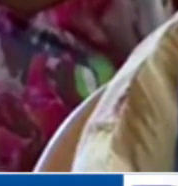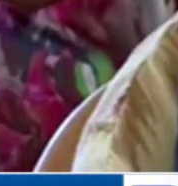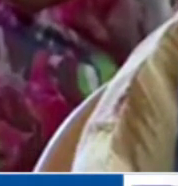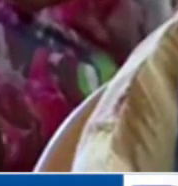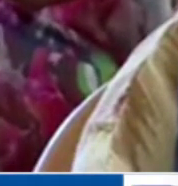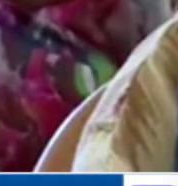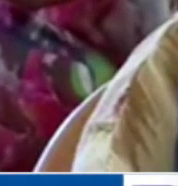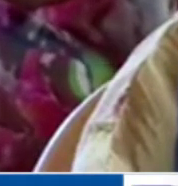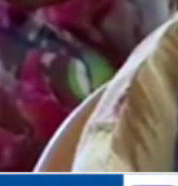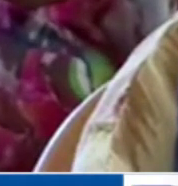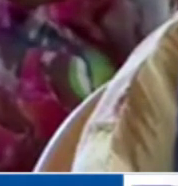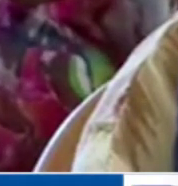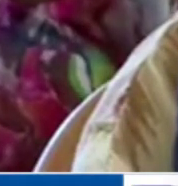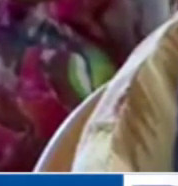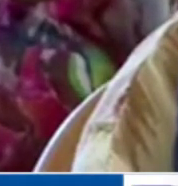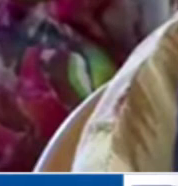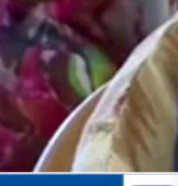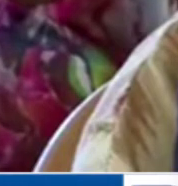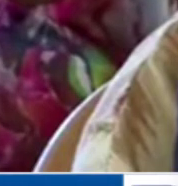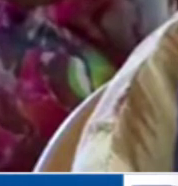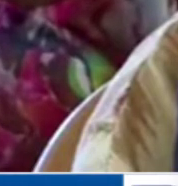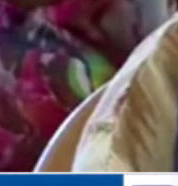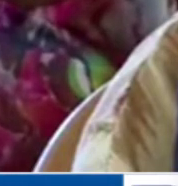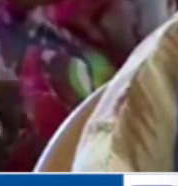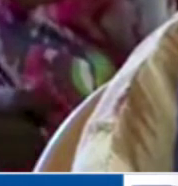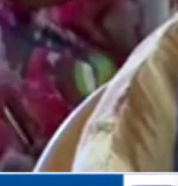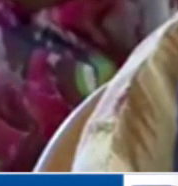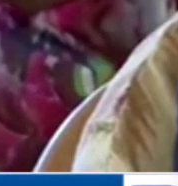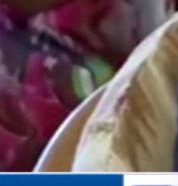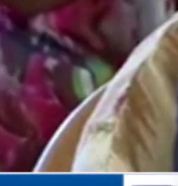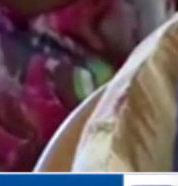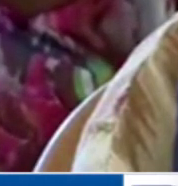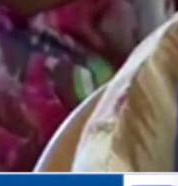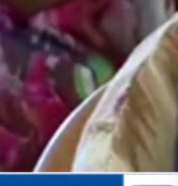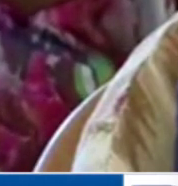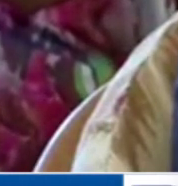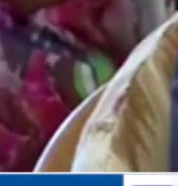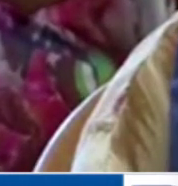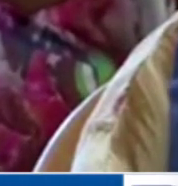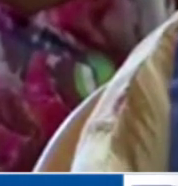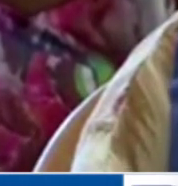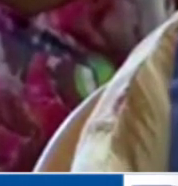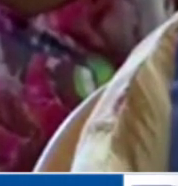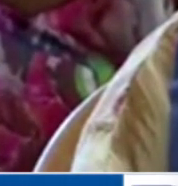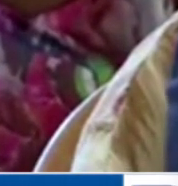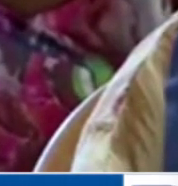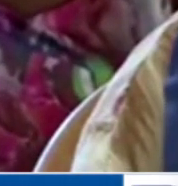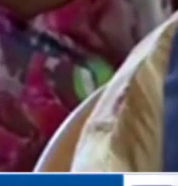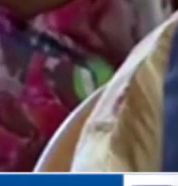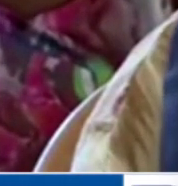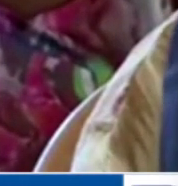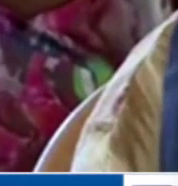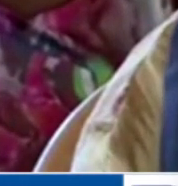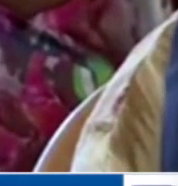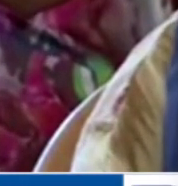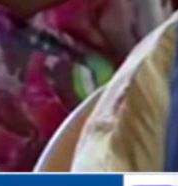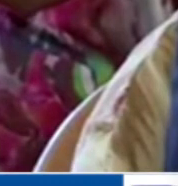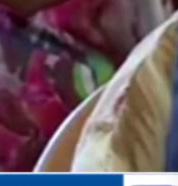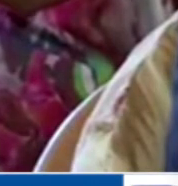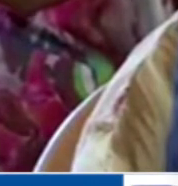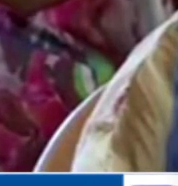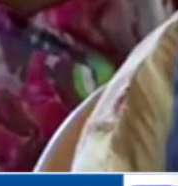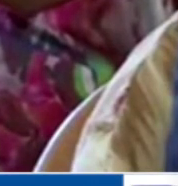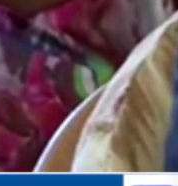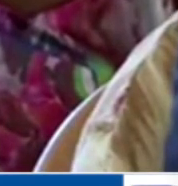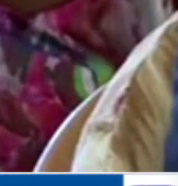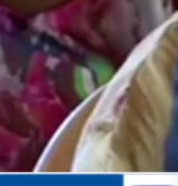Excellency has clearly elaborated, the district authorities need to be in charge. There